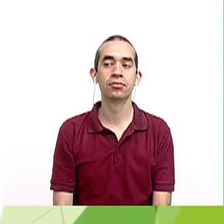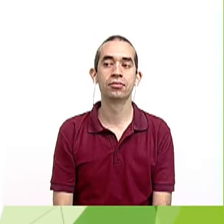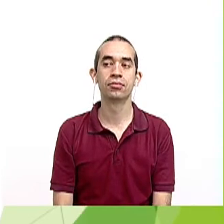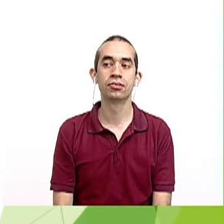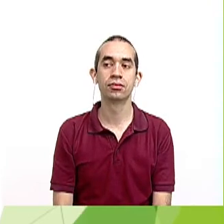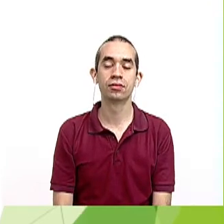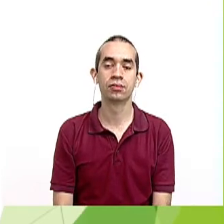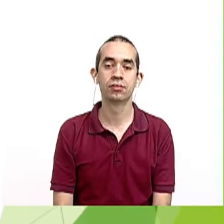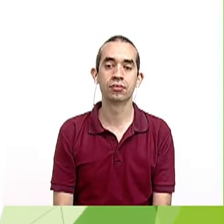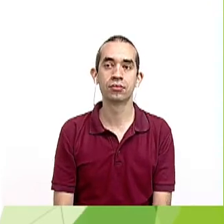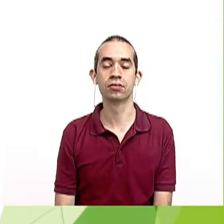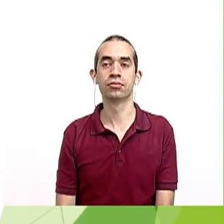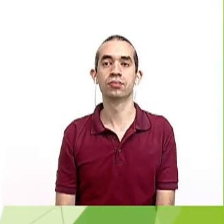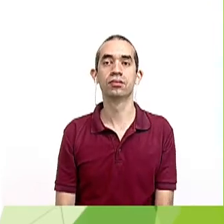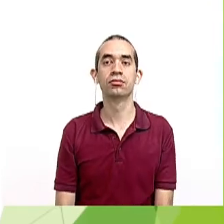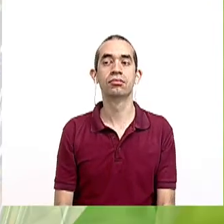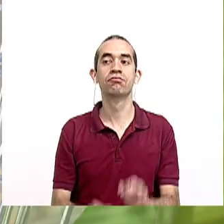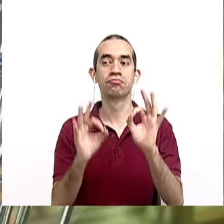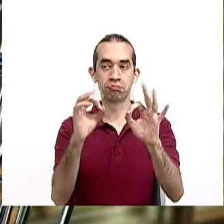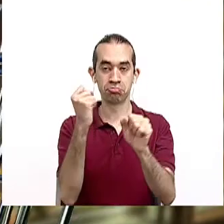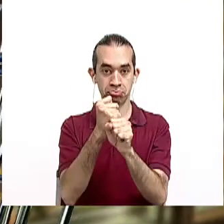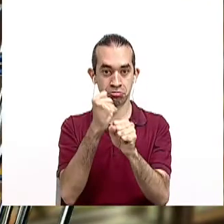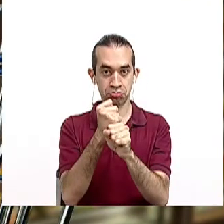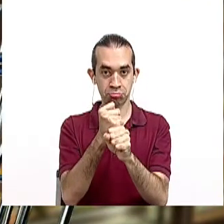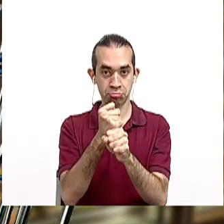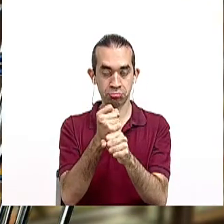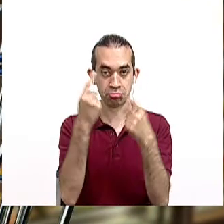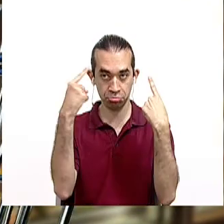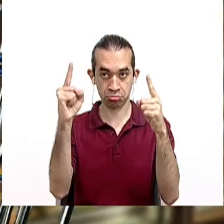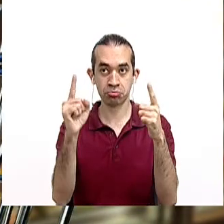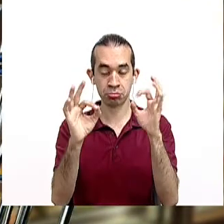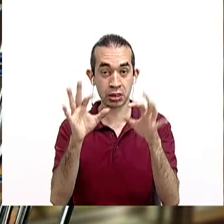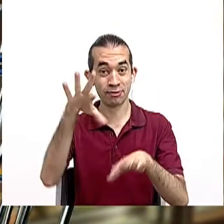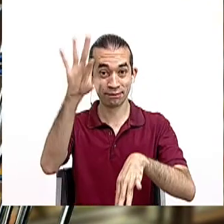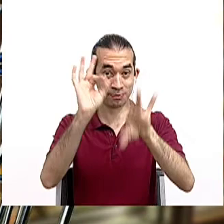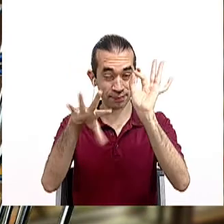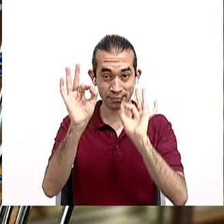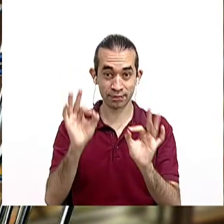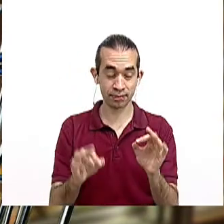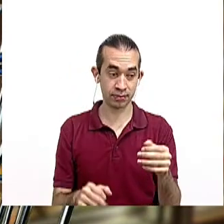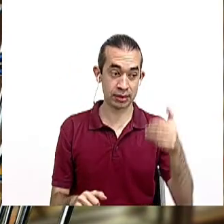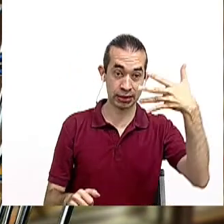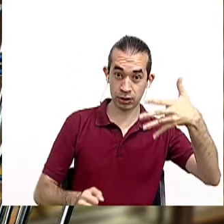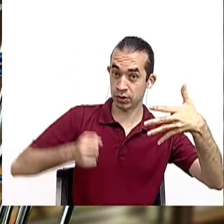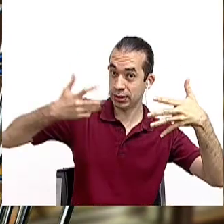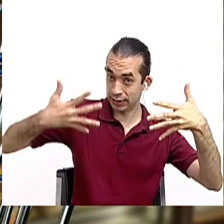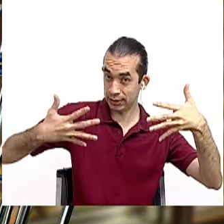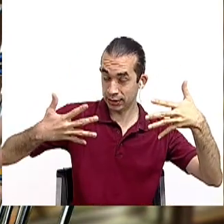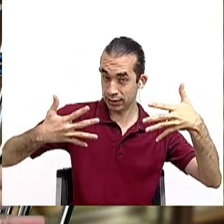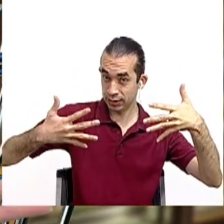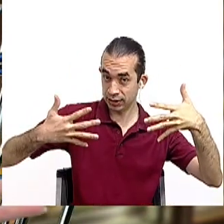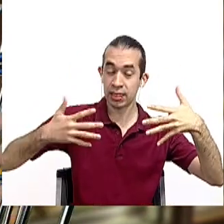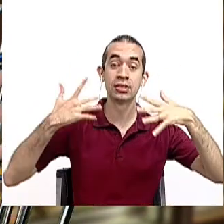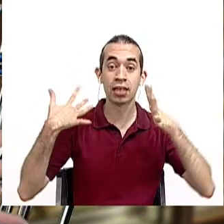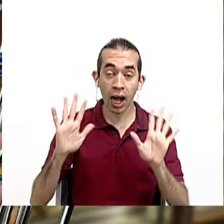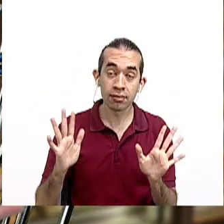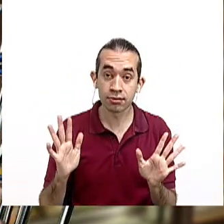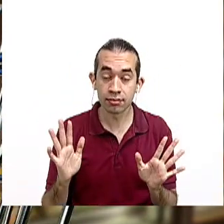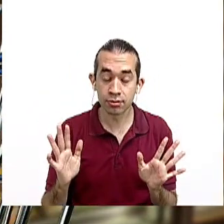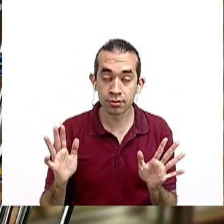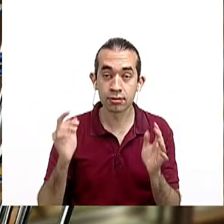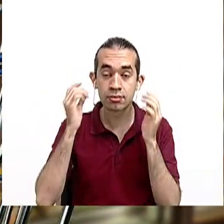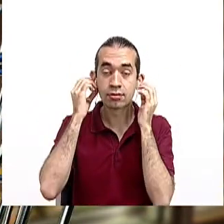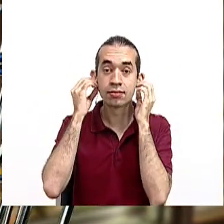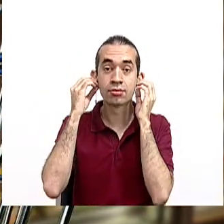Okay. How was the task, guys? Did you find the 5 countable nouns or the 5